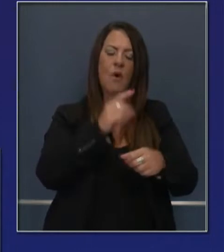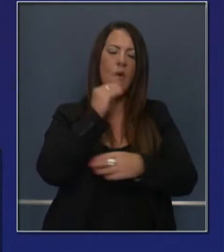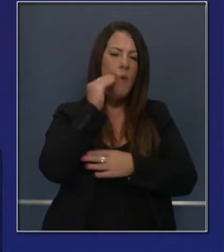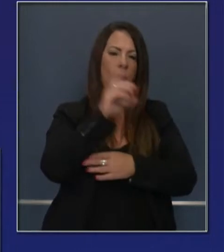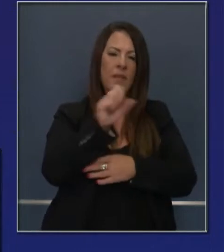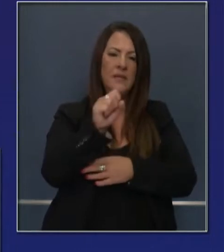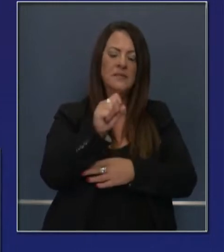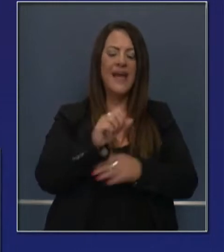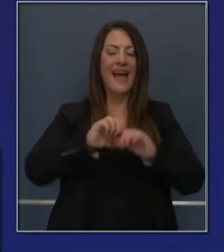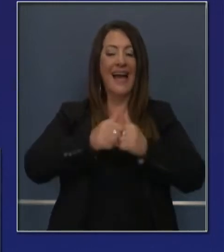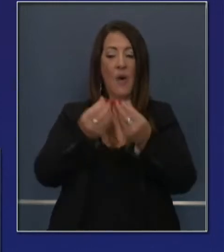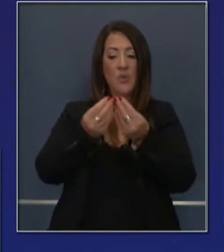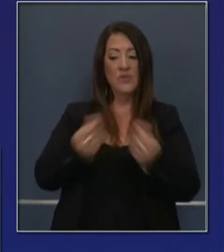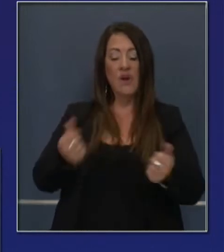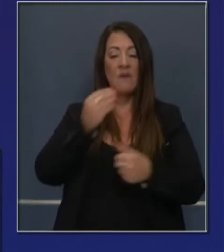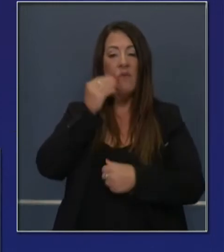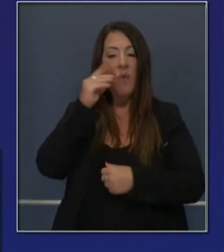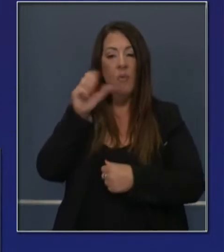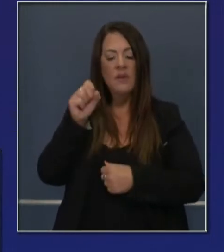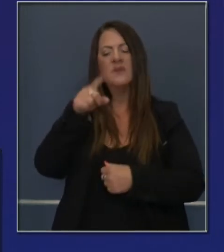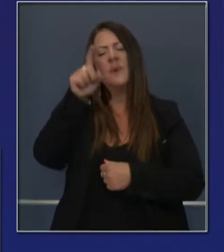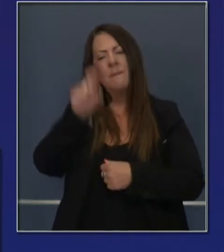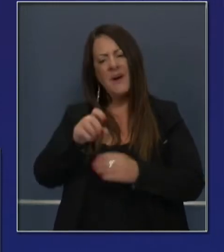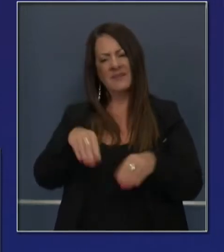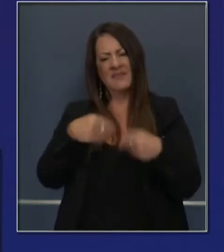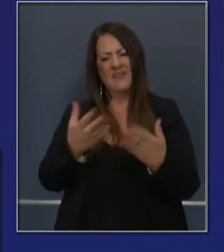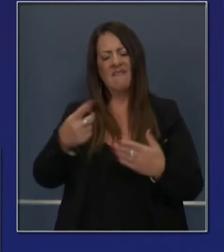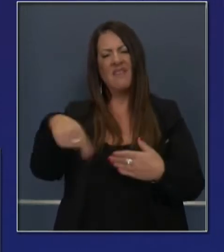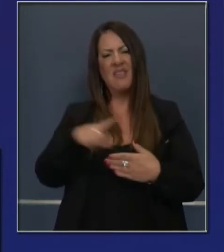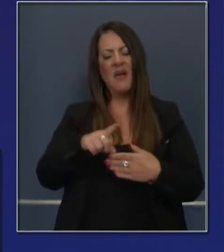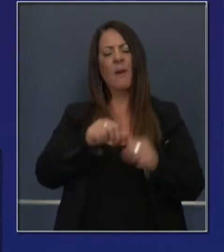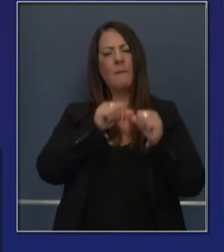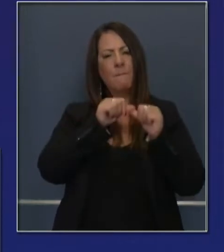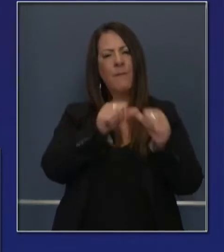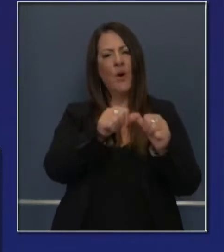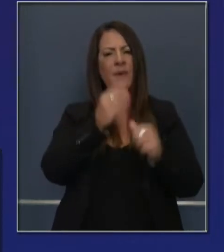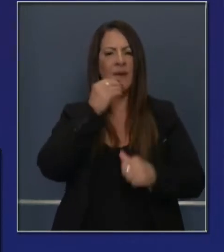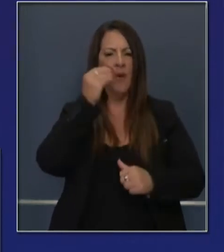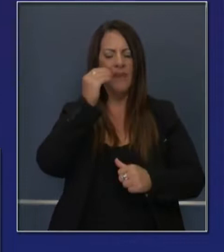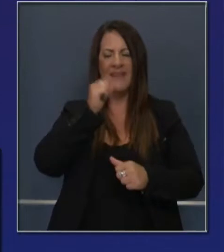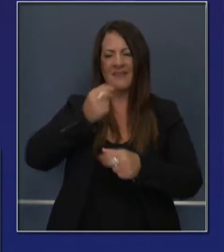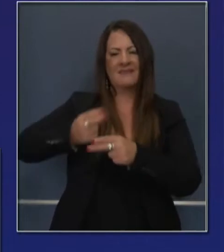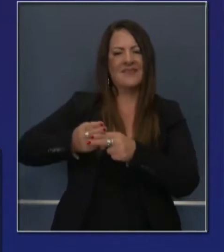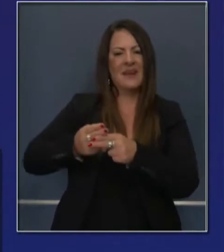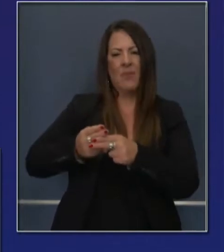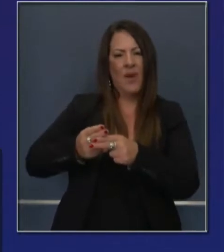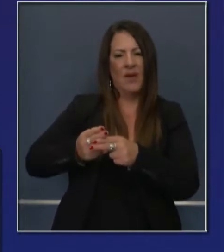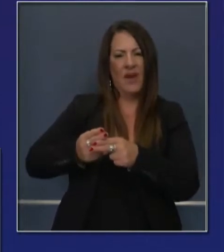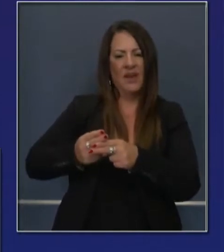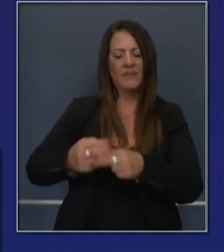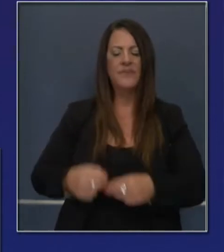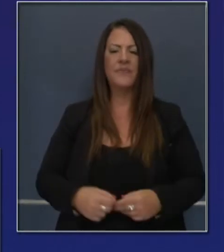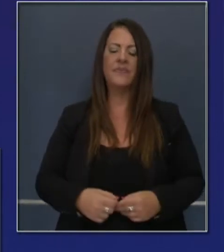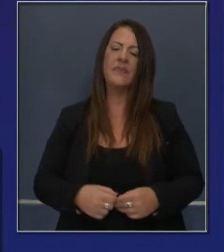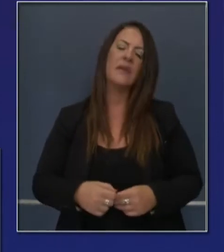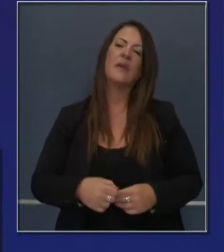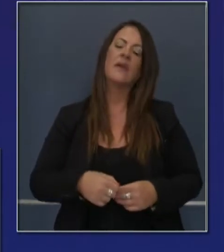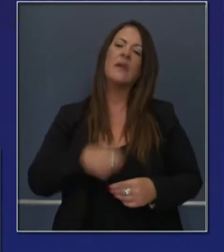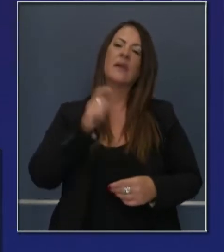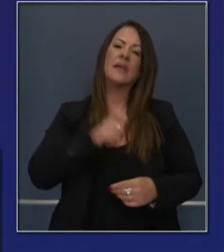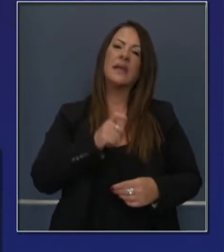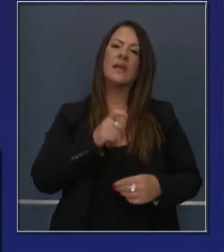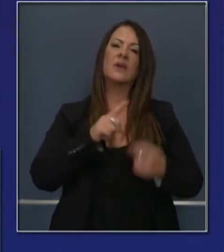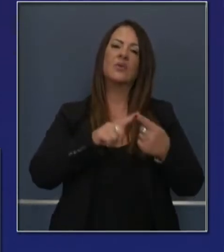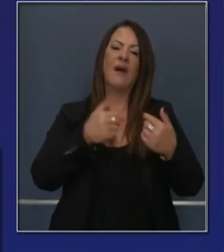permanent supportive housing. I said it many, many times that shelter solves sleep, but